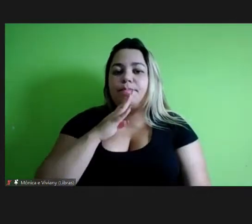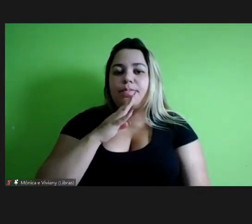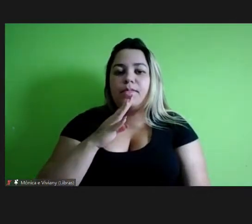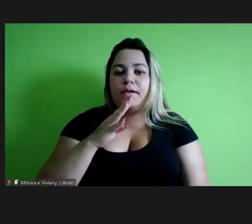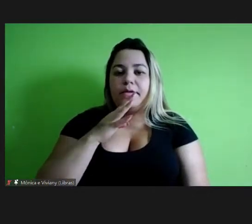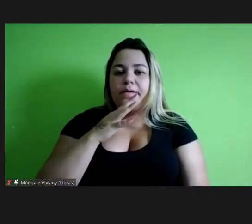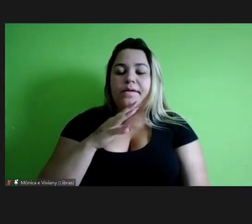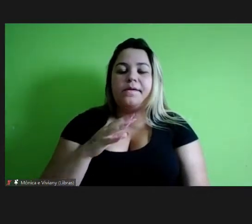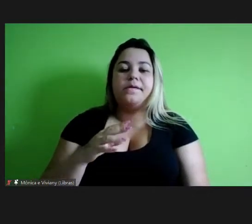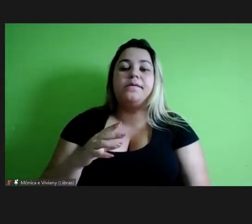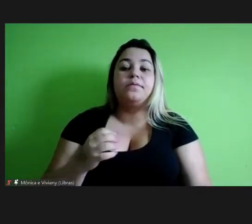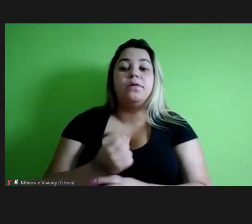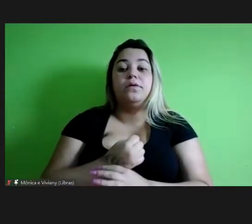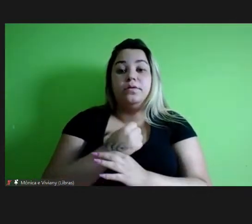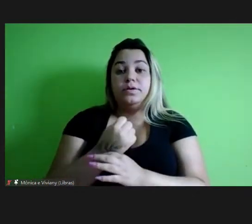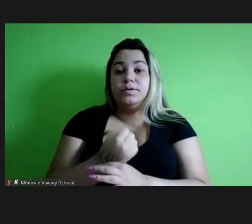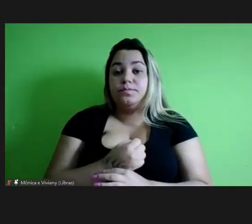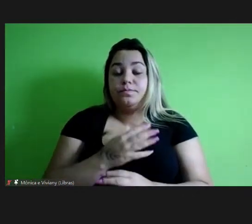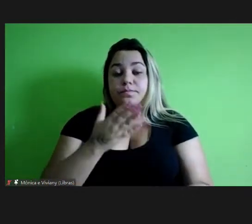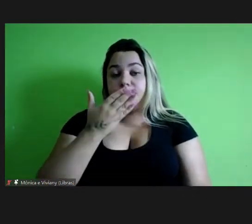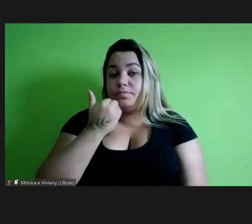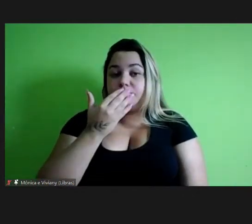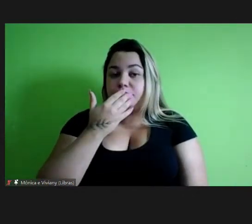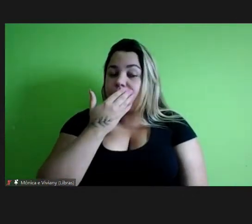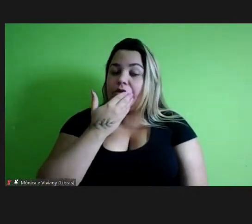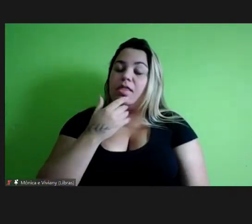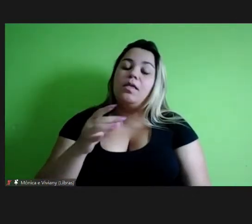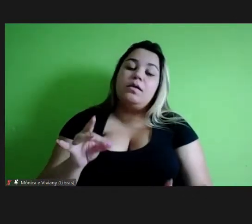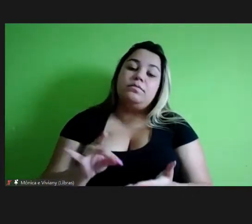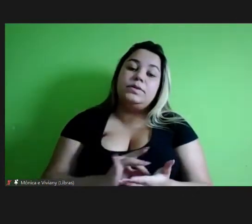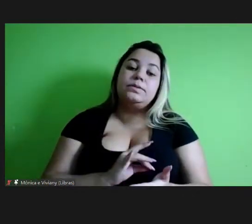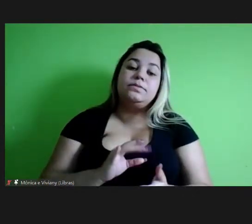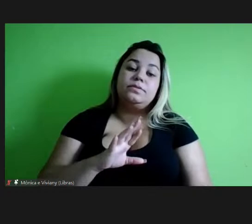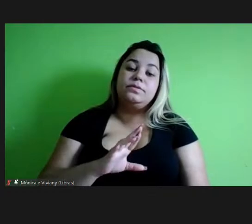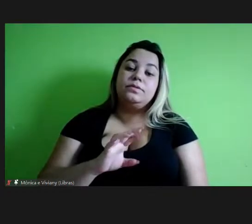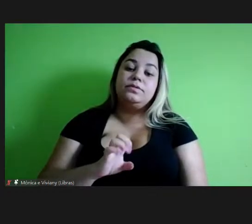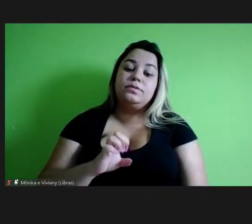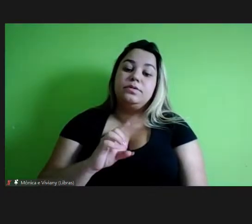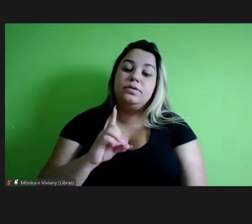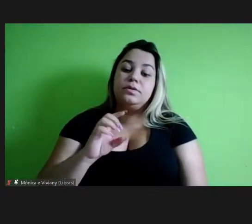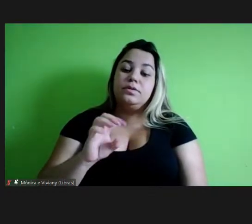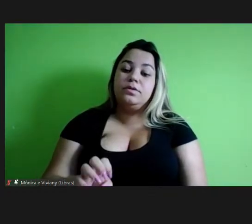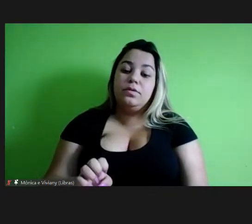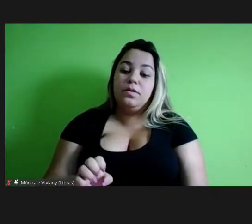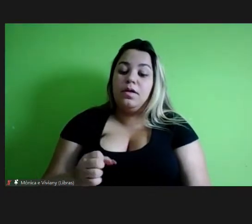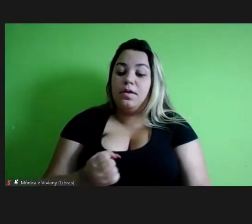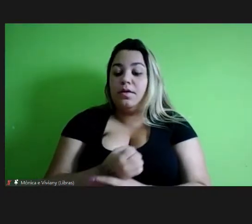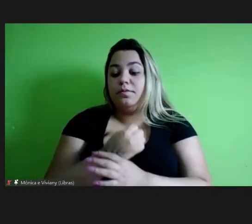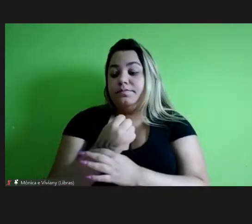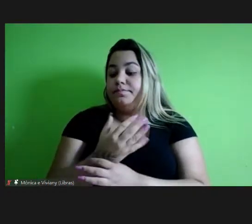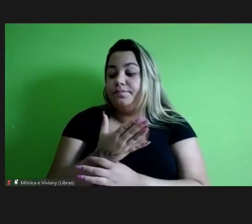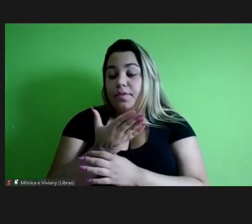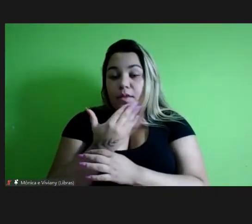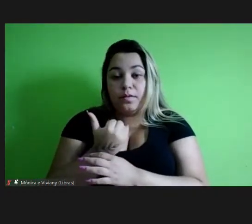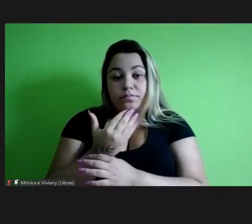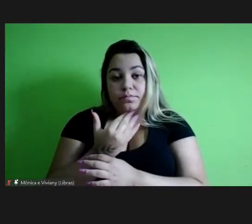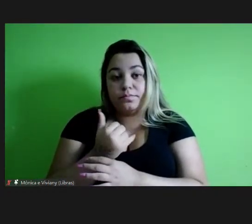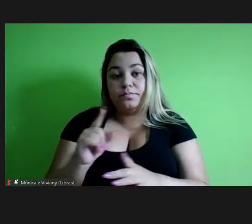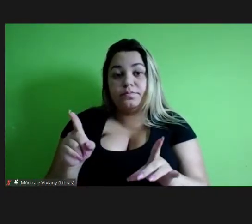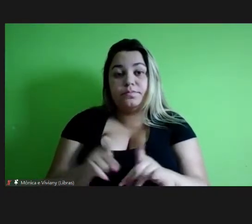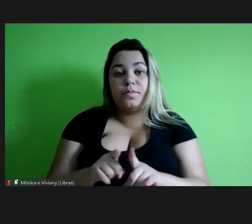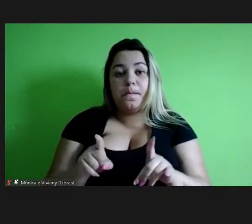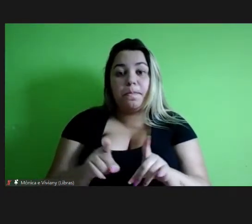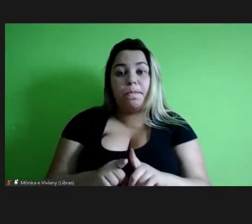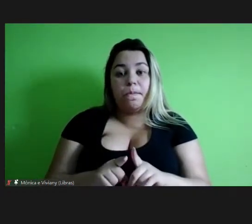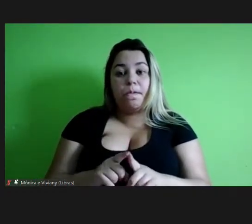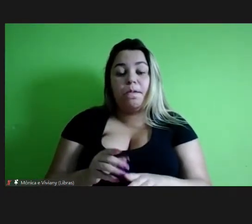Everyone knows the data for food insecurity from the last research from the network. For this research from